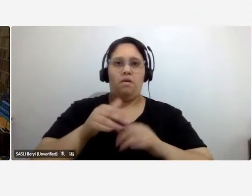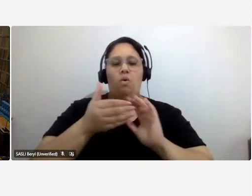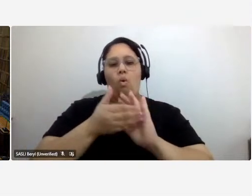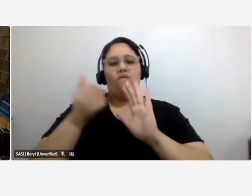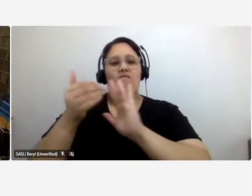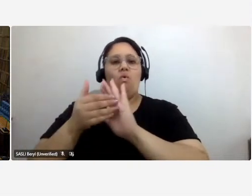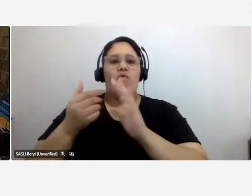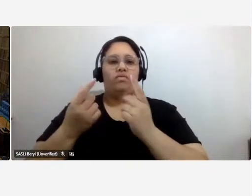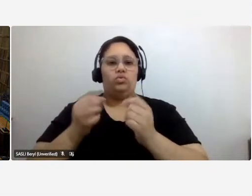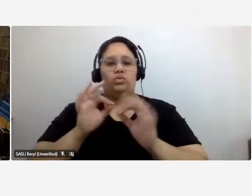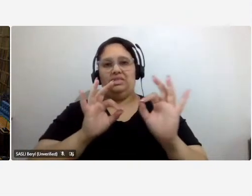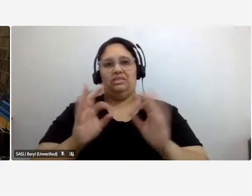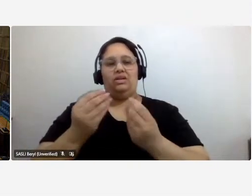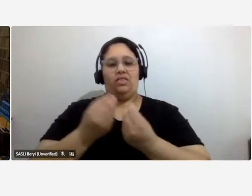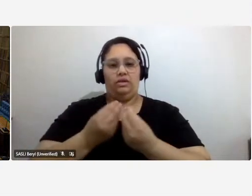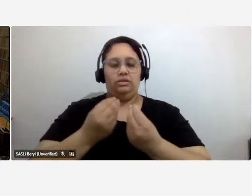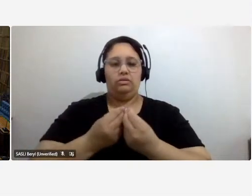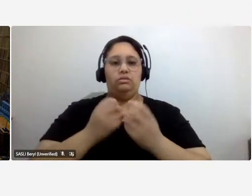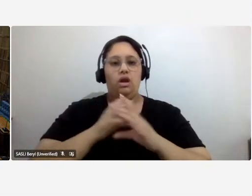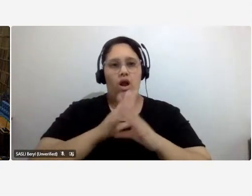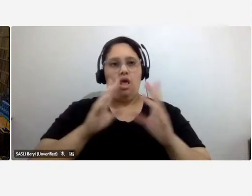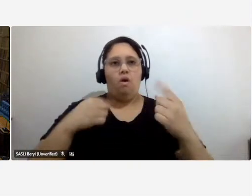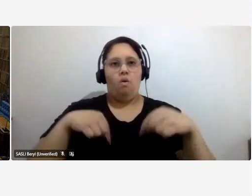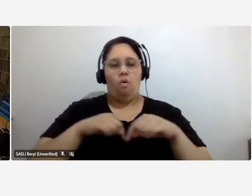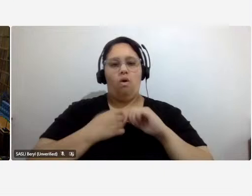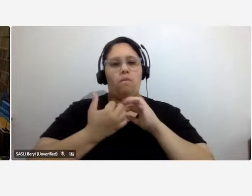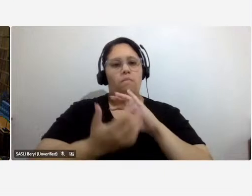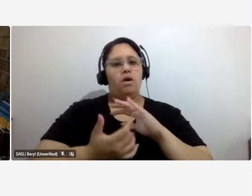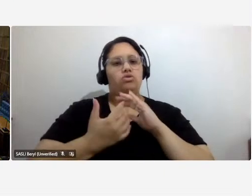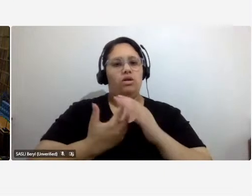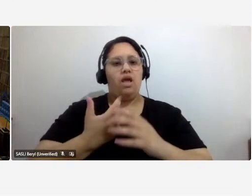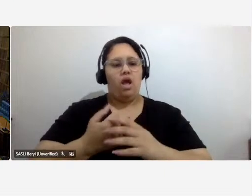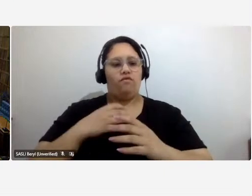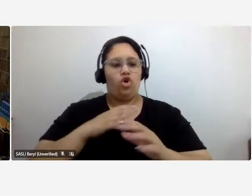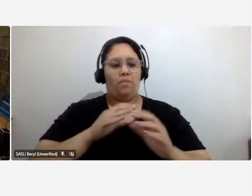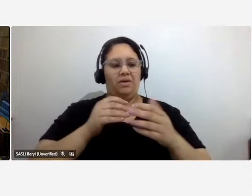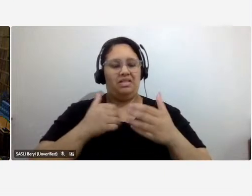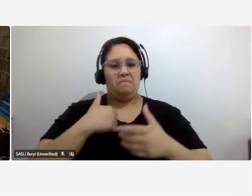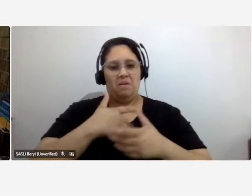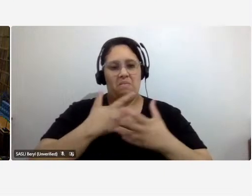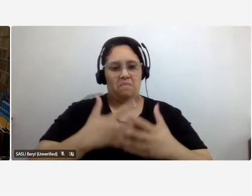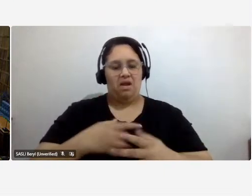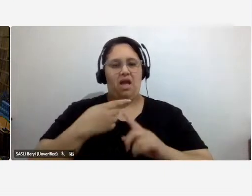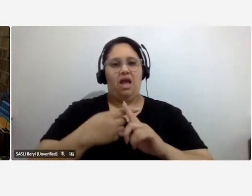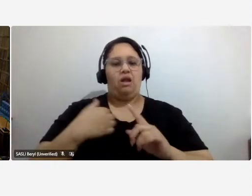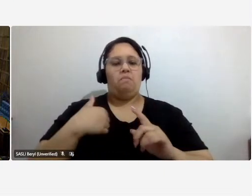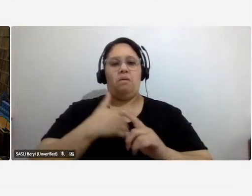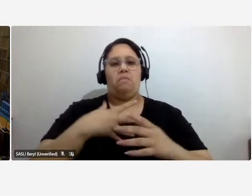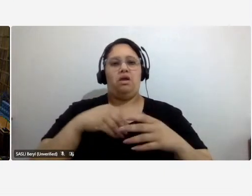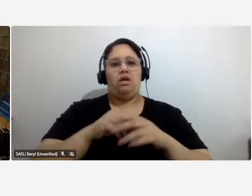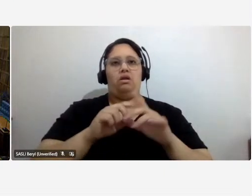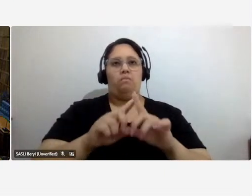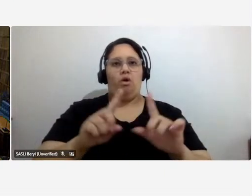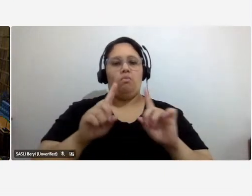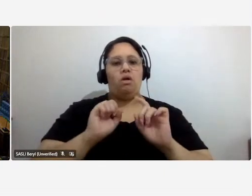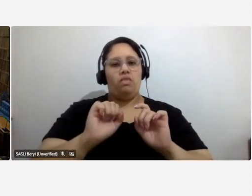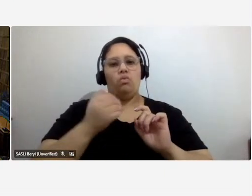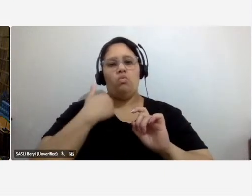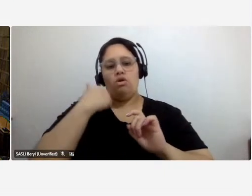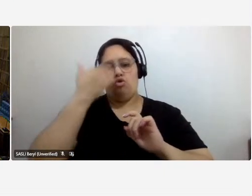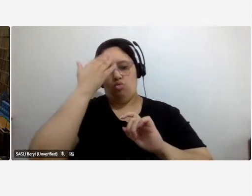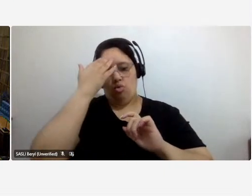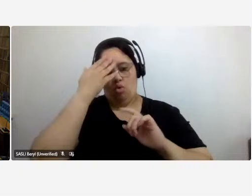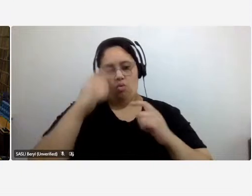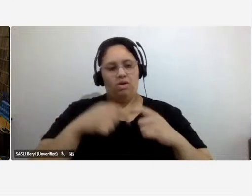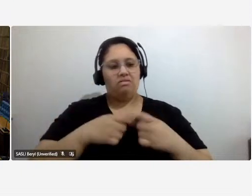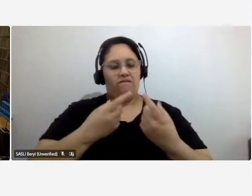these things, which clearly everyone here is passionate about, committee members and members of the department, then we know we're making a